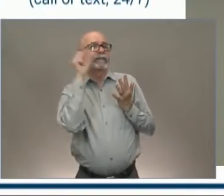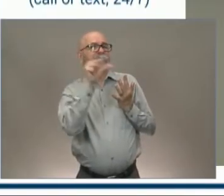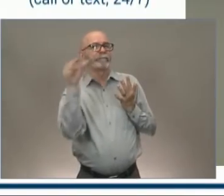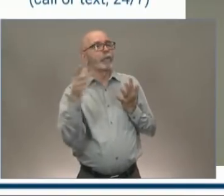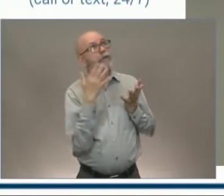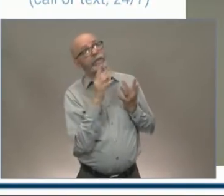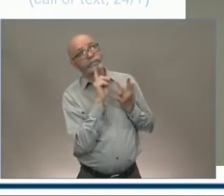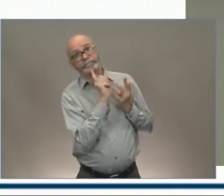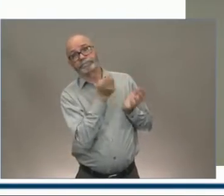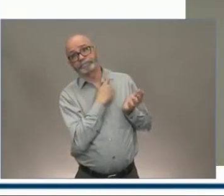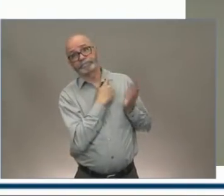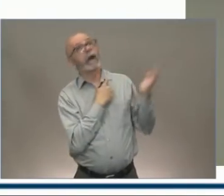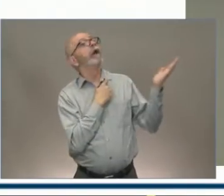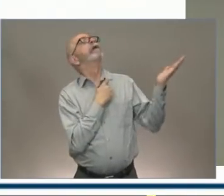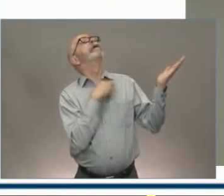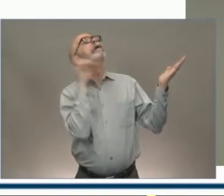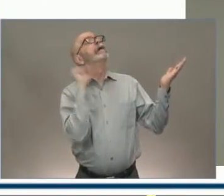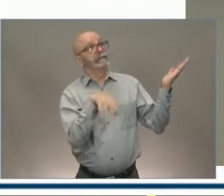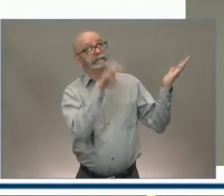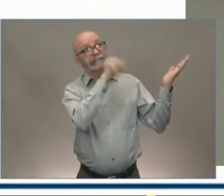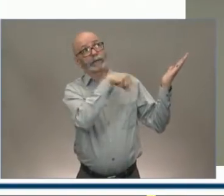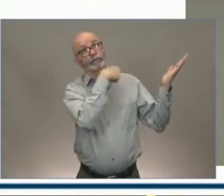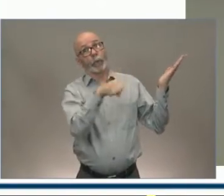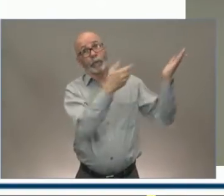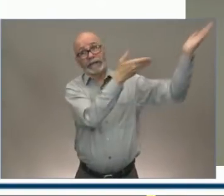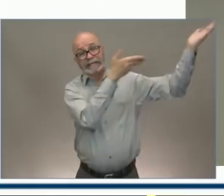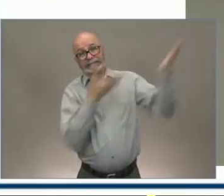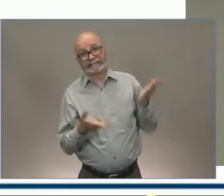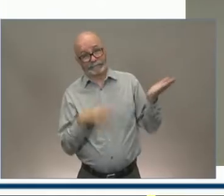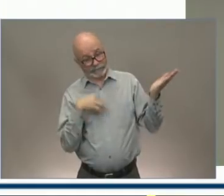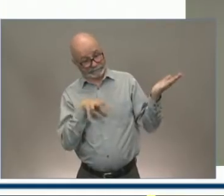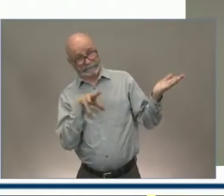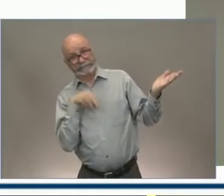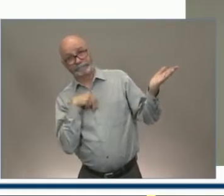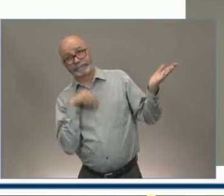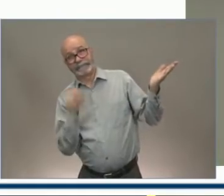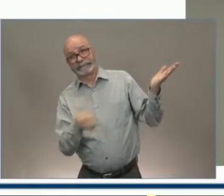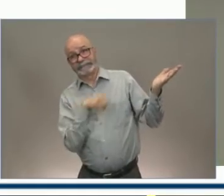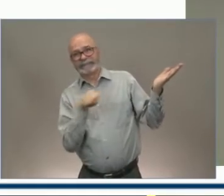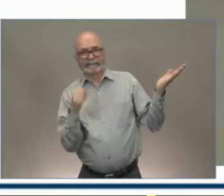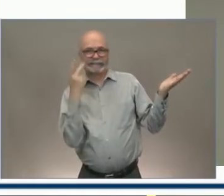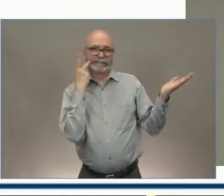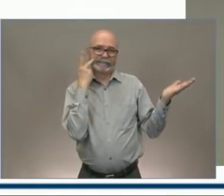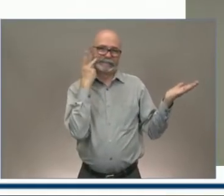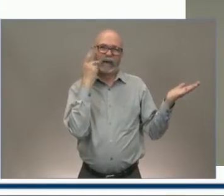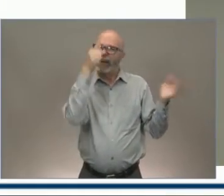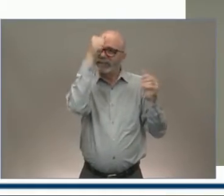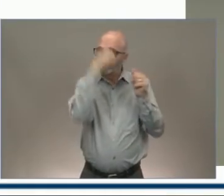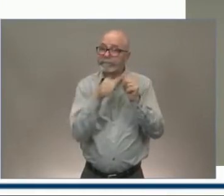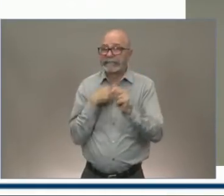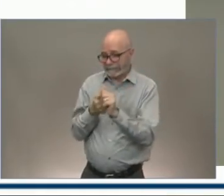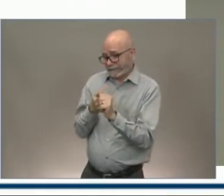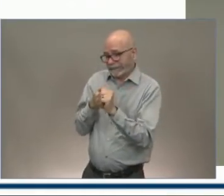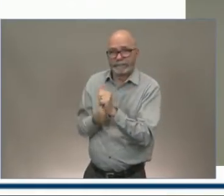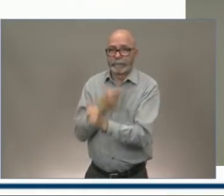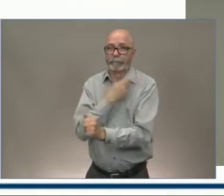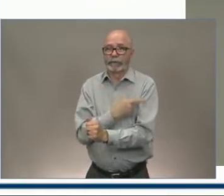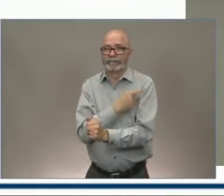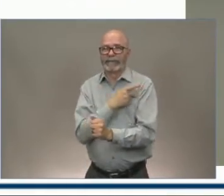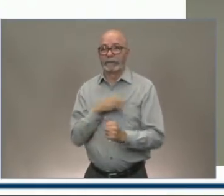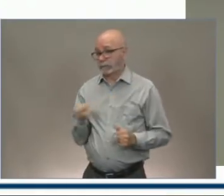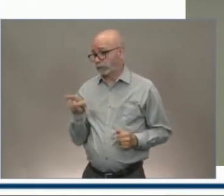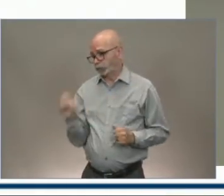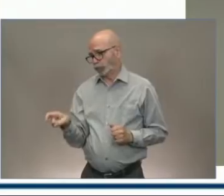actually want to take the vaccine or not by midday on Thursday. Every province has to do that. So every province is working through the same process we